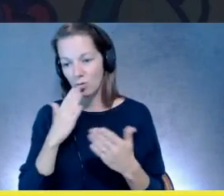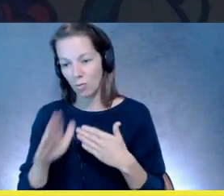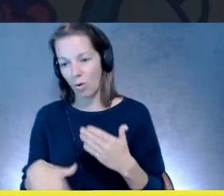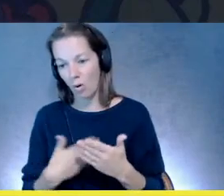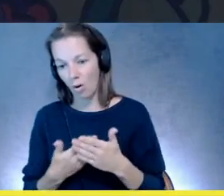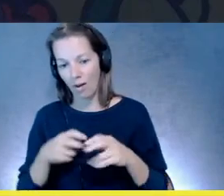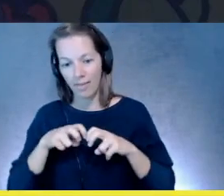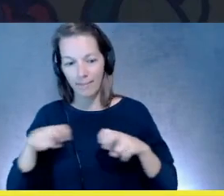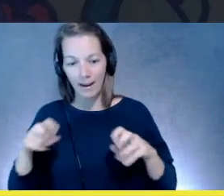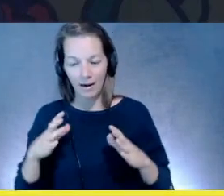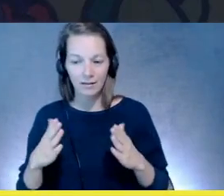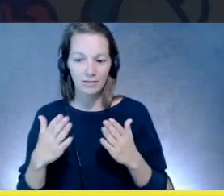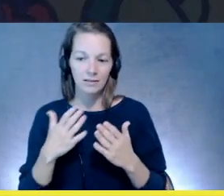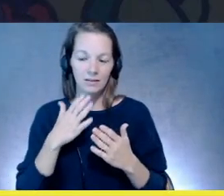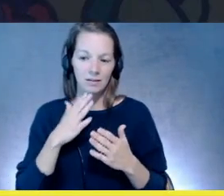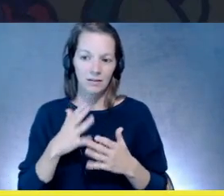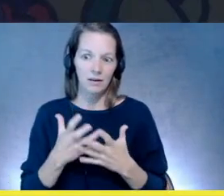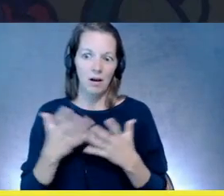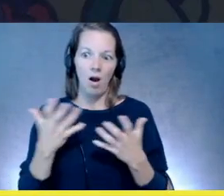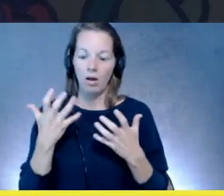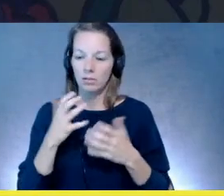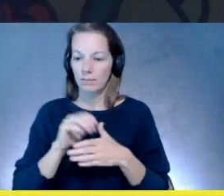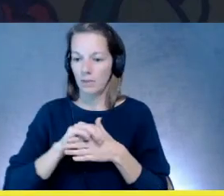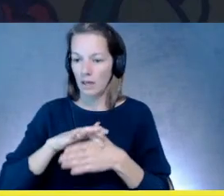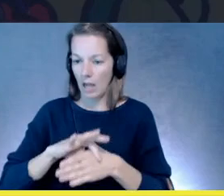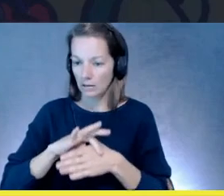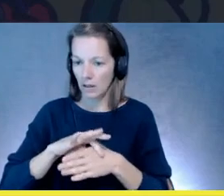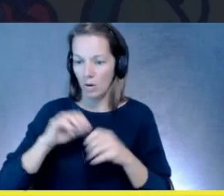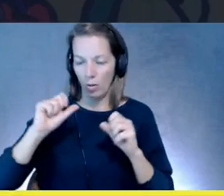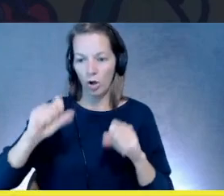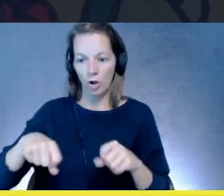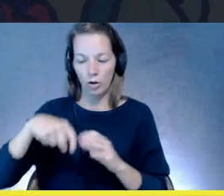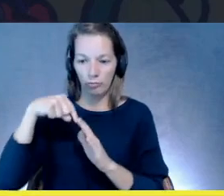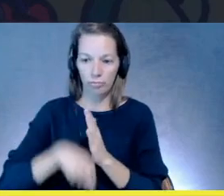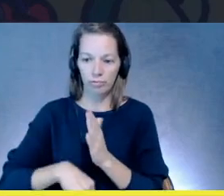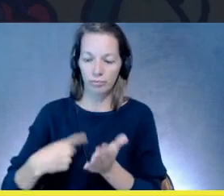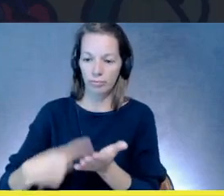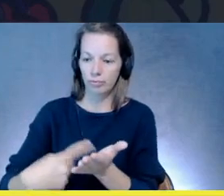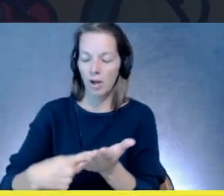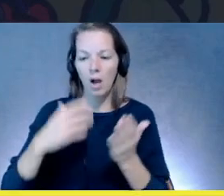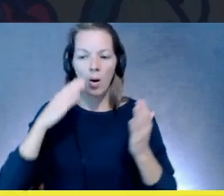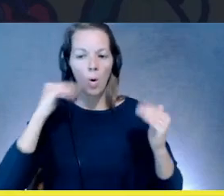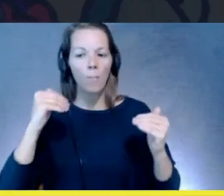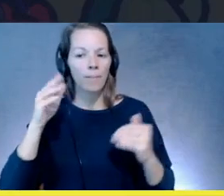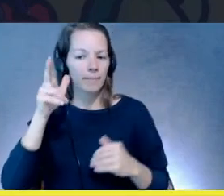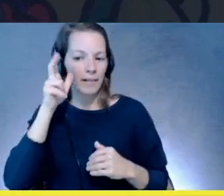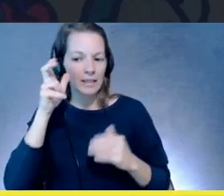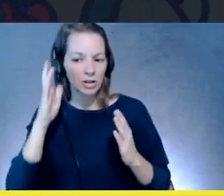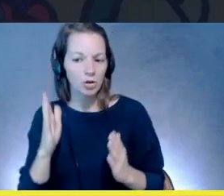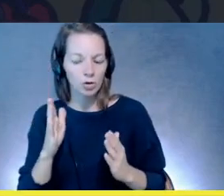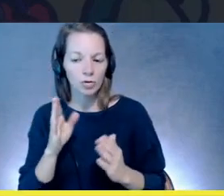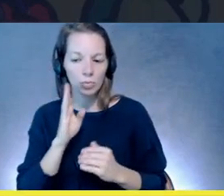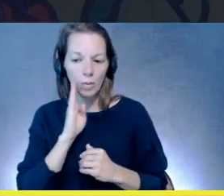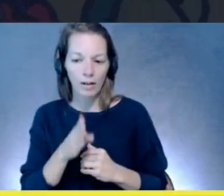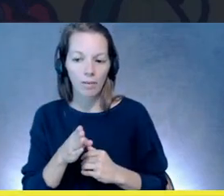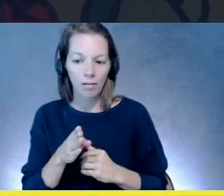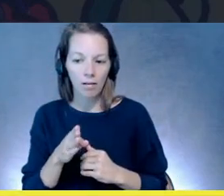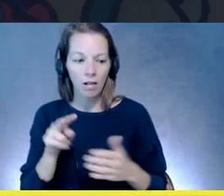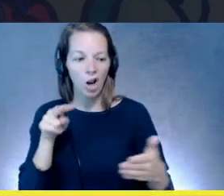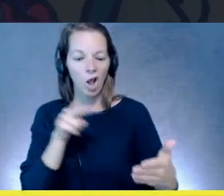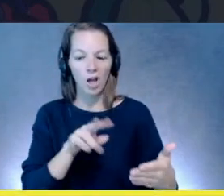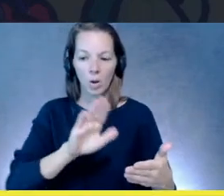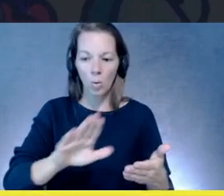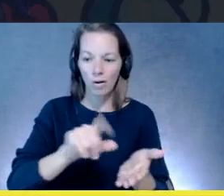tremendous amount of content that I know we could spend more time on. I hope our listeners will look at the papers,